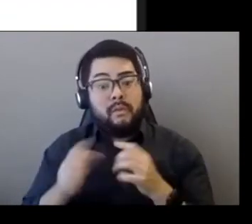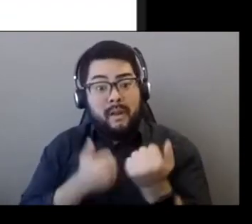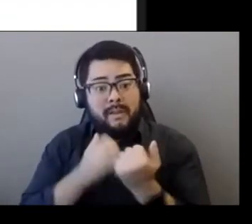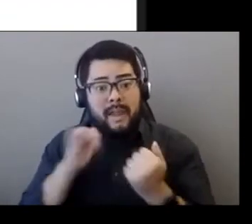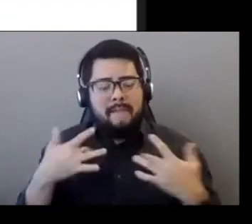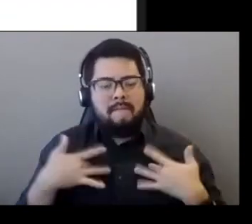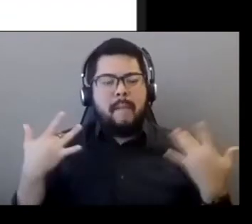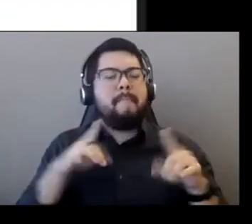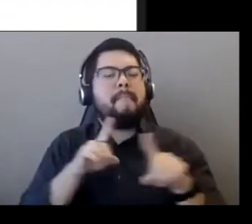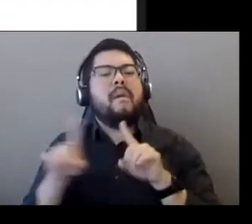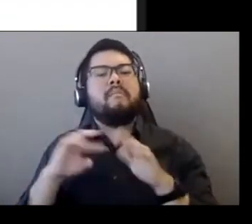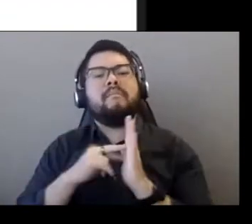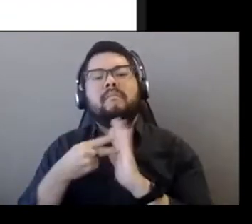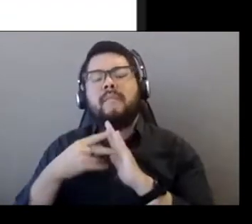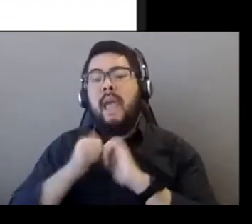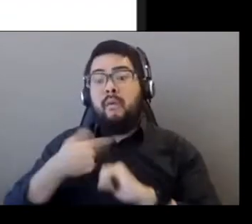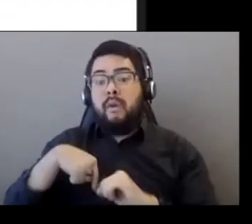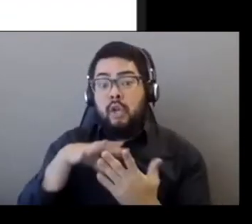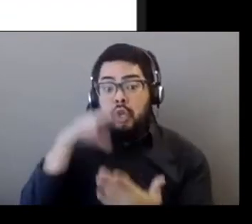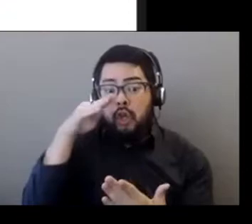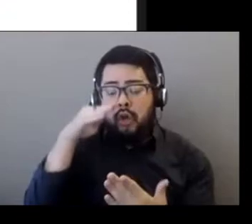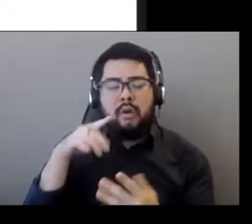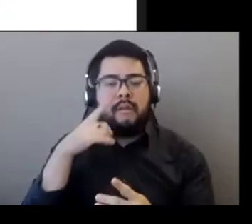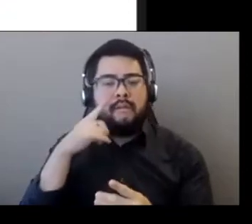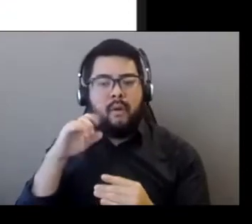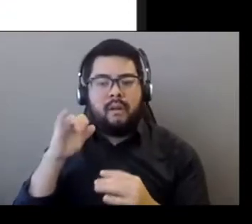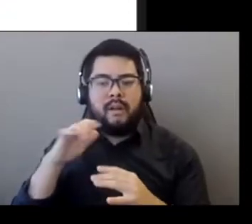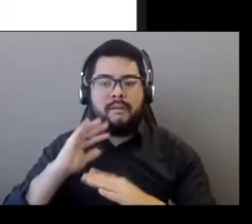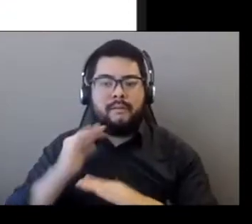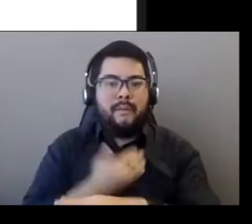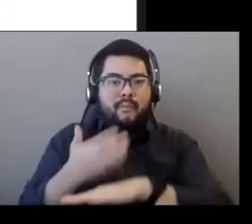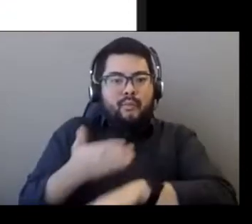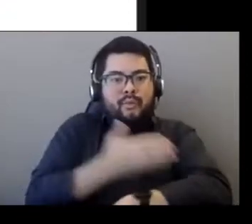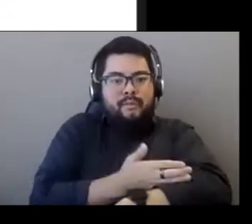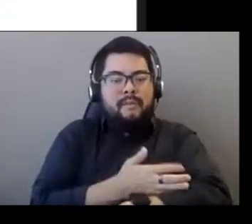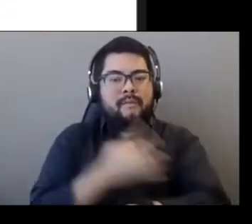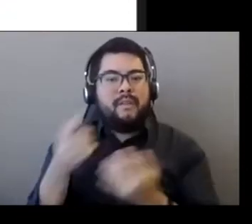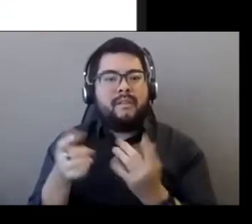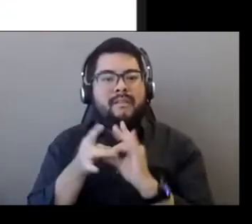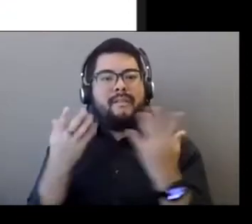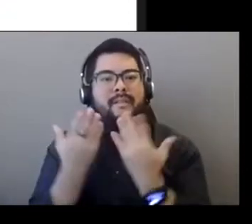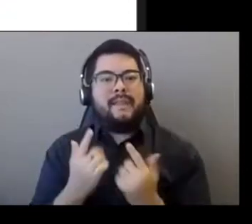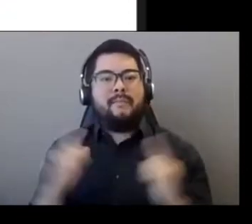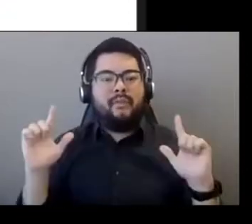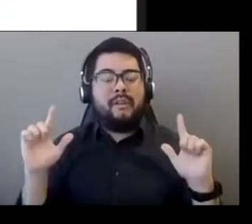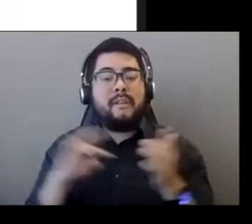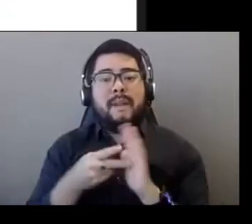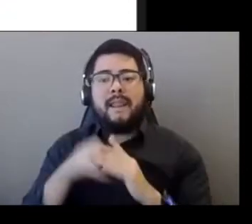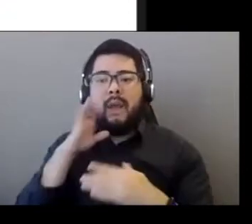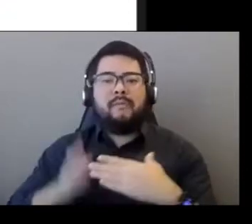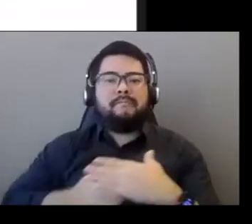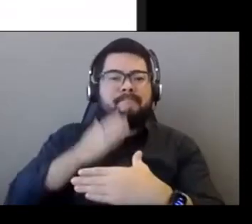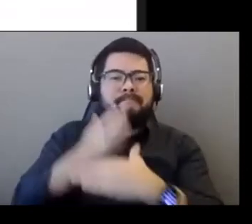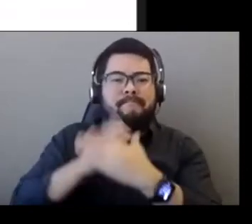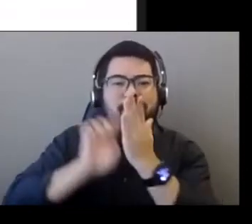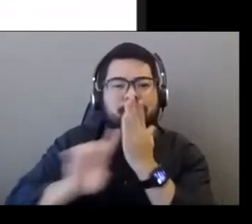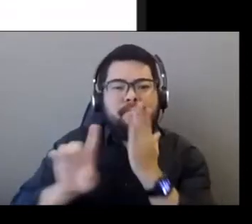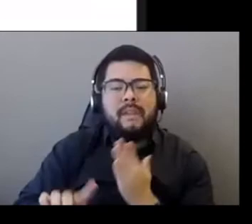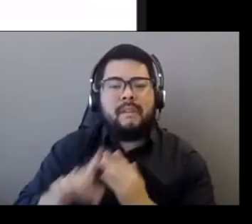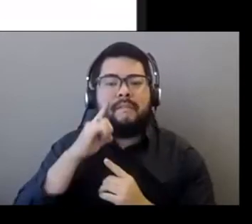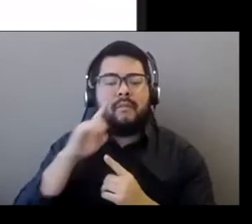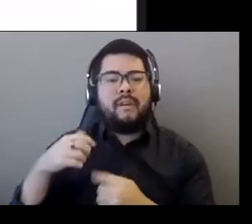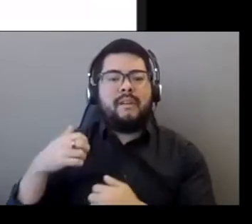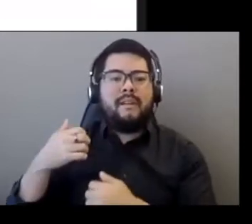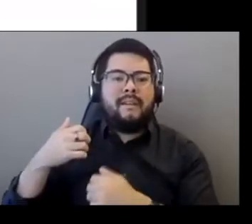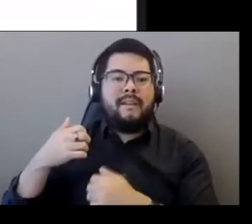do we learn from and with movements for liberation that also seriously interrogate militarism, imperialism, empire,